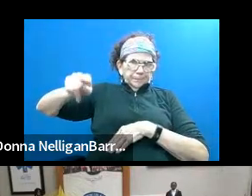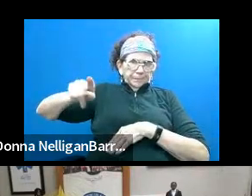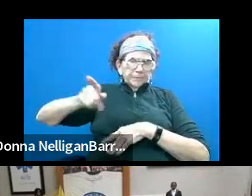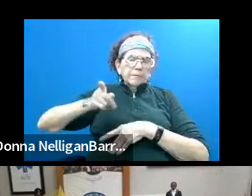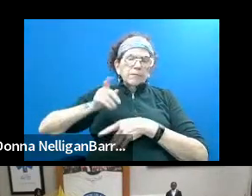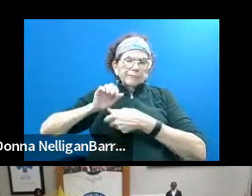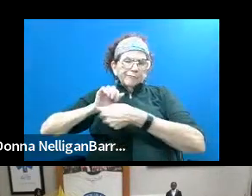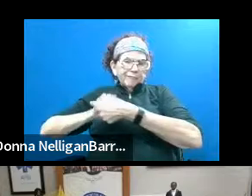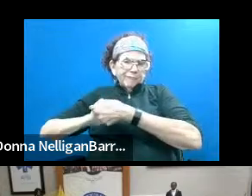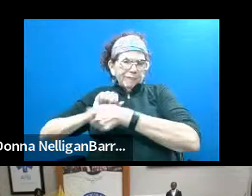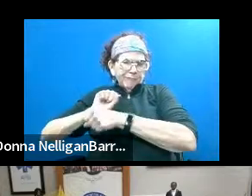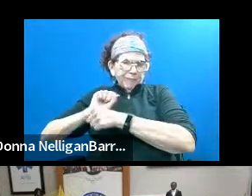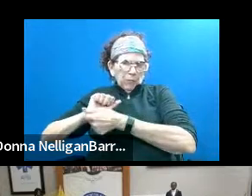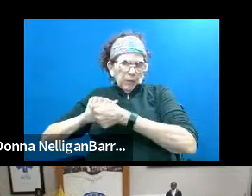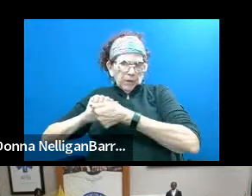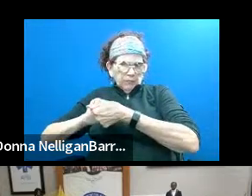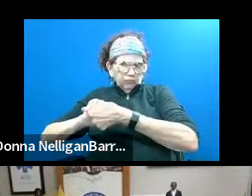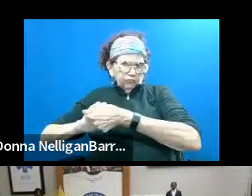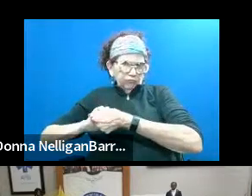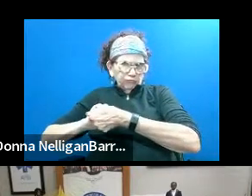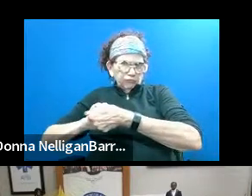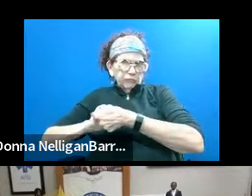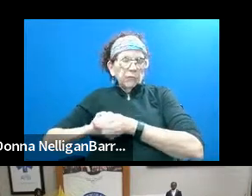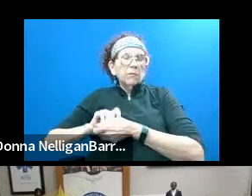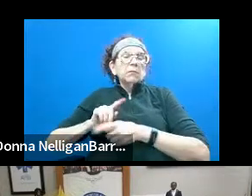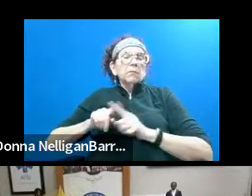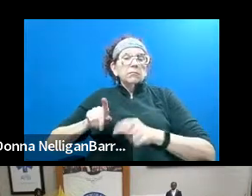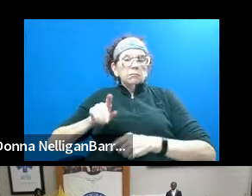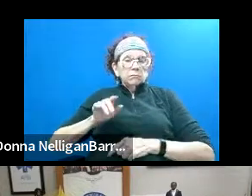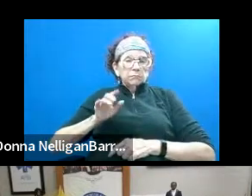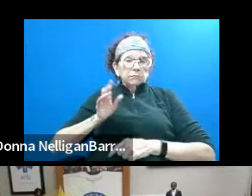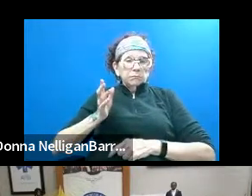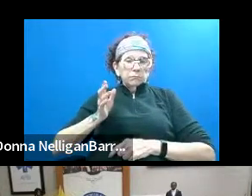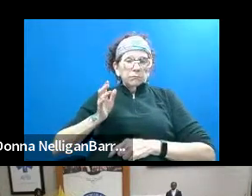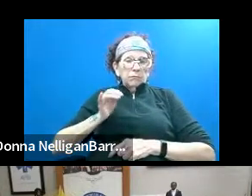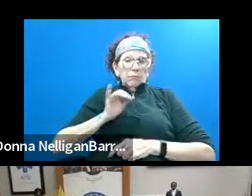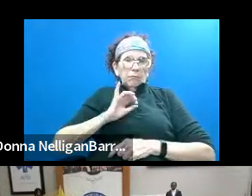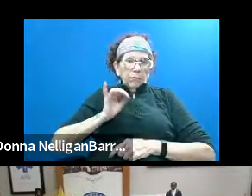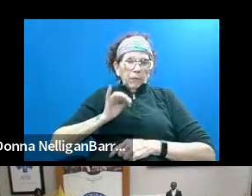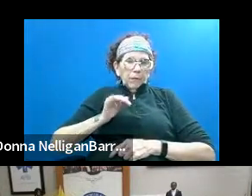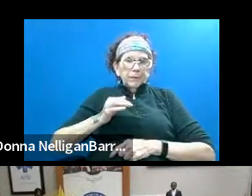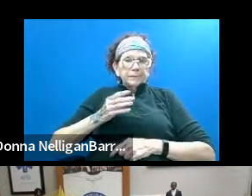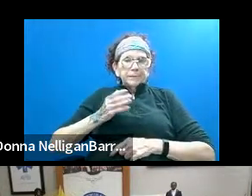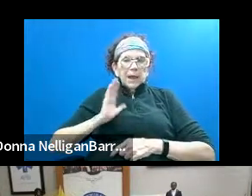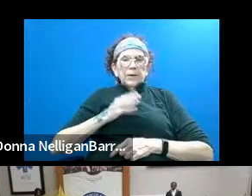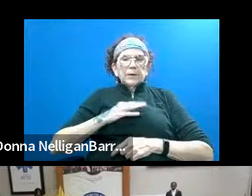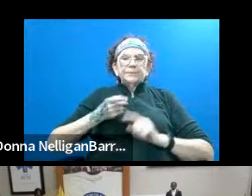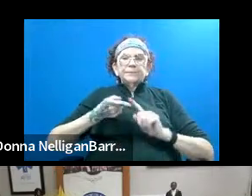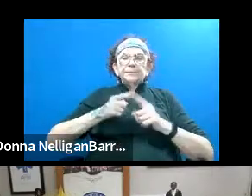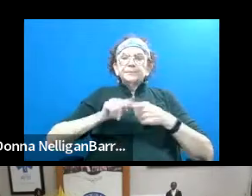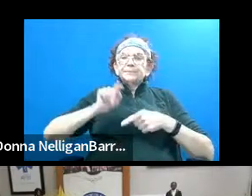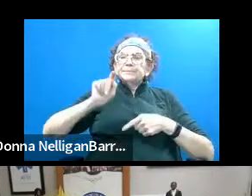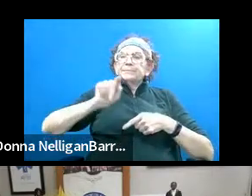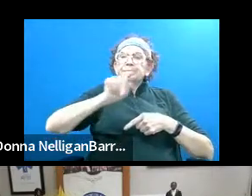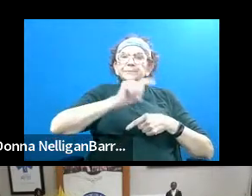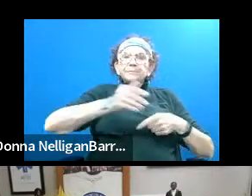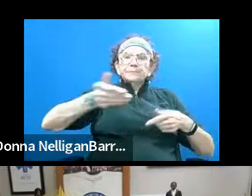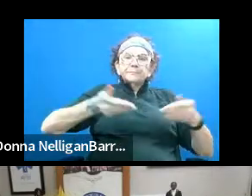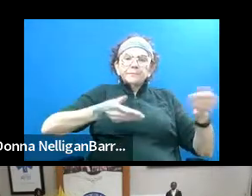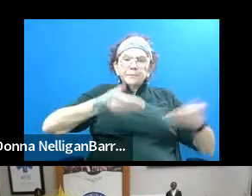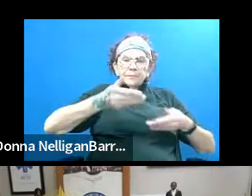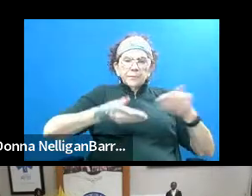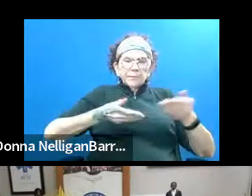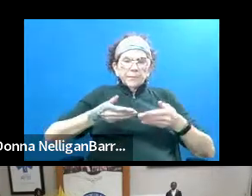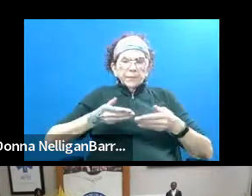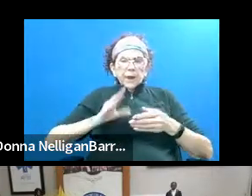moment to note some of our guests as well. Vinny Esposito, Regional Director, Empire